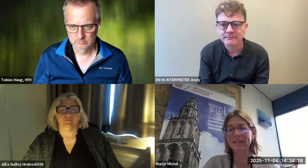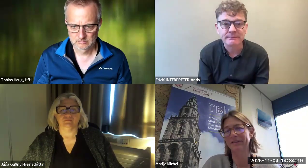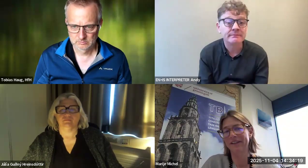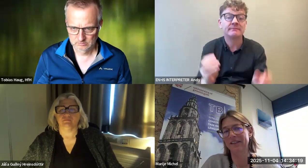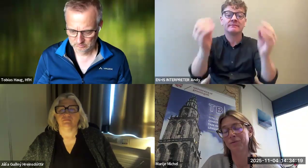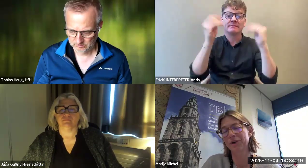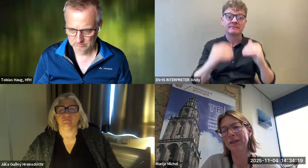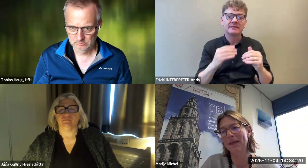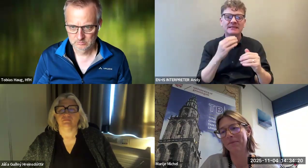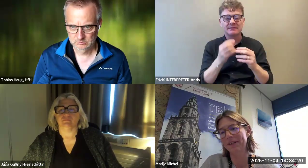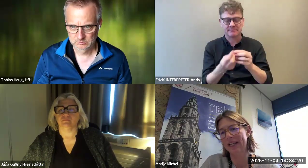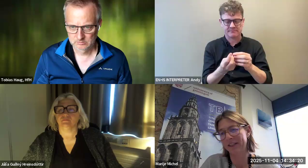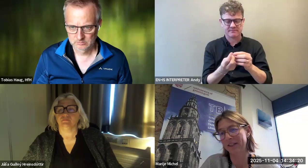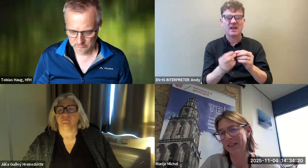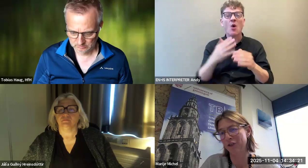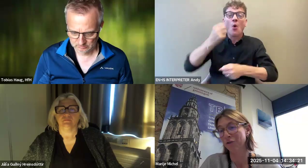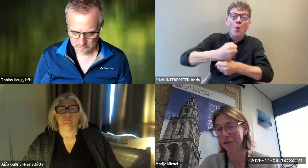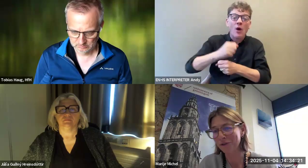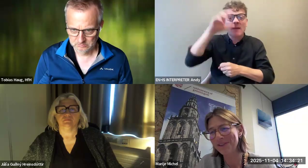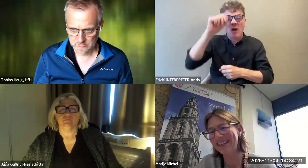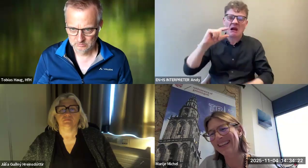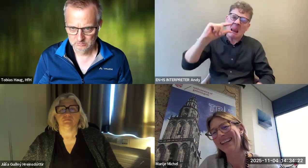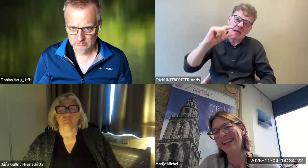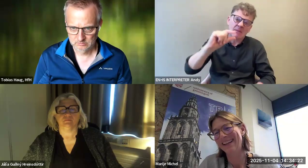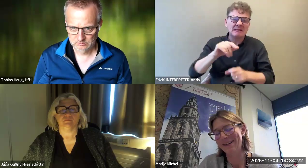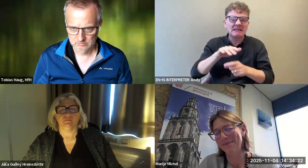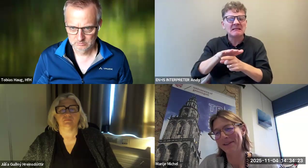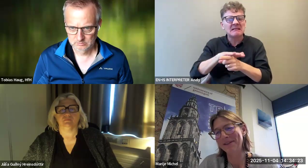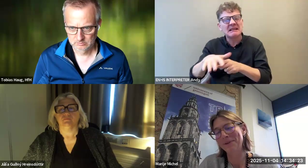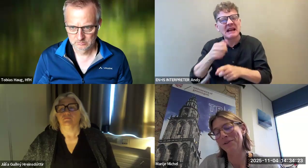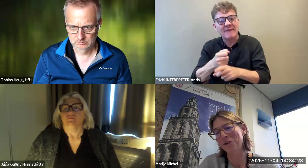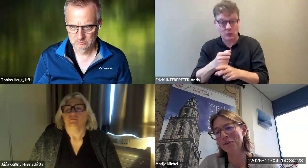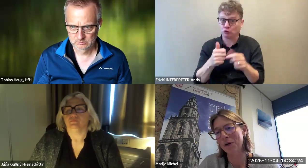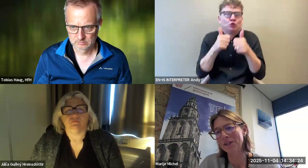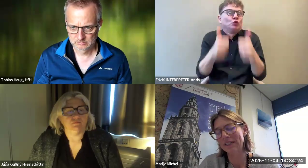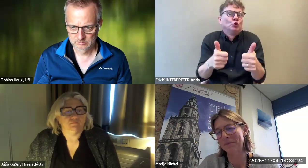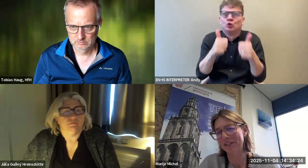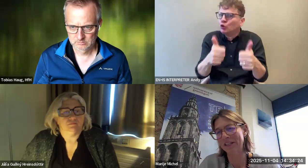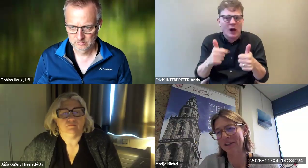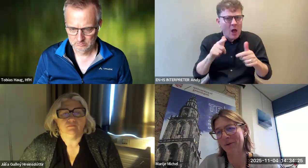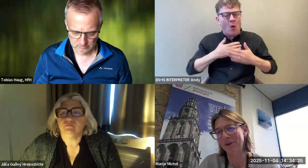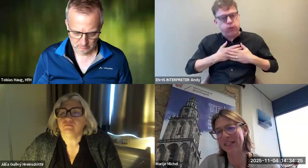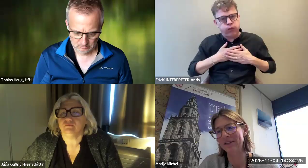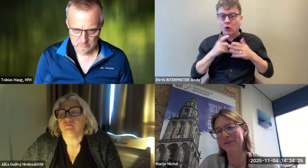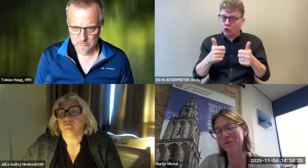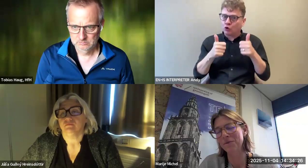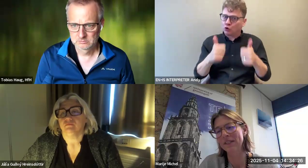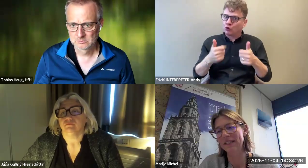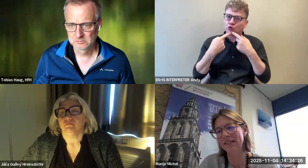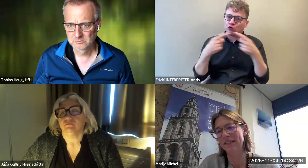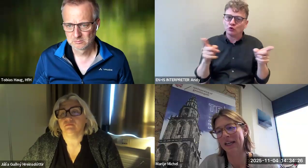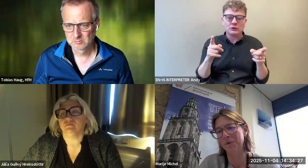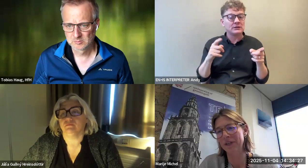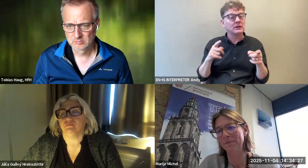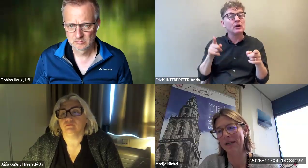The limited effect of working memory actually is a good news, because what you don't want, especially in comprehensive